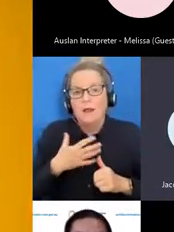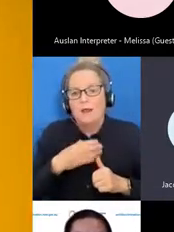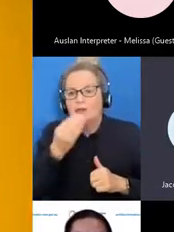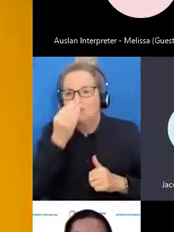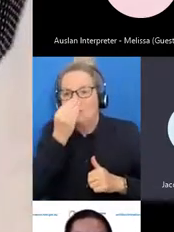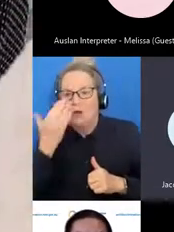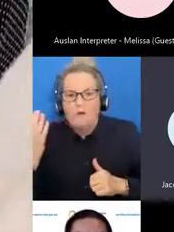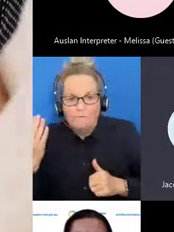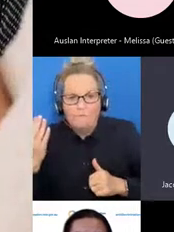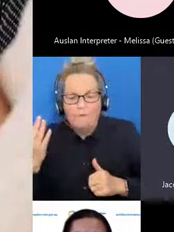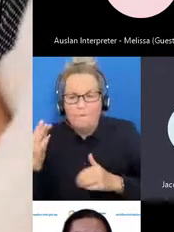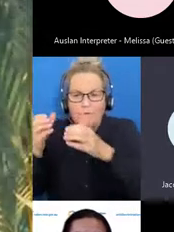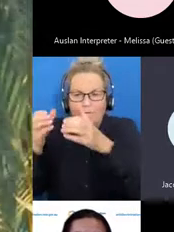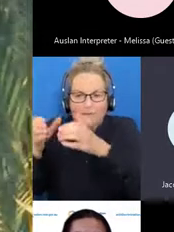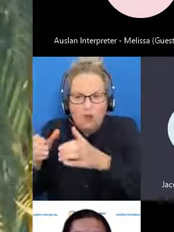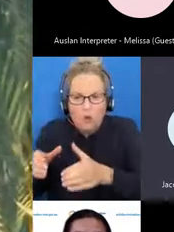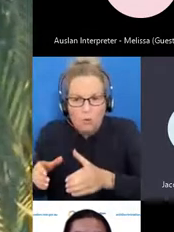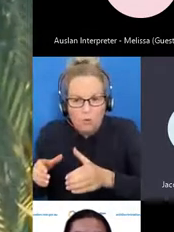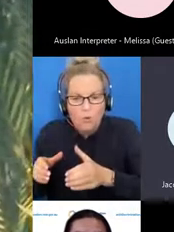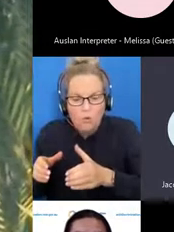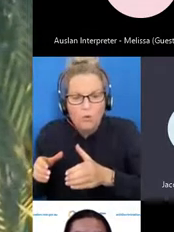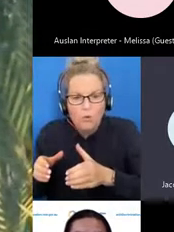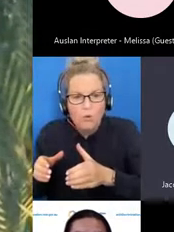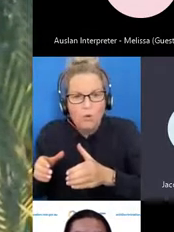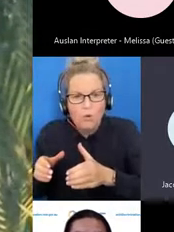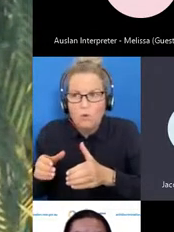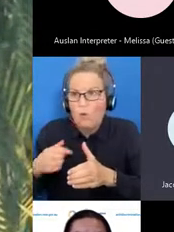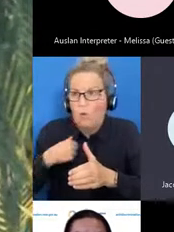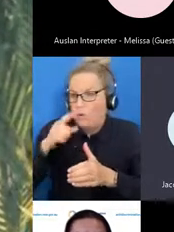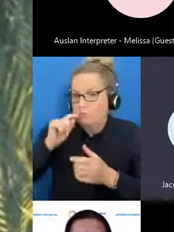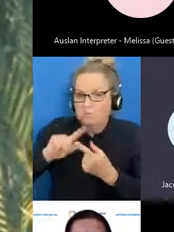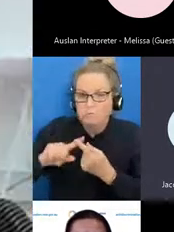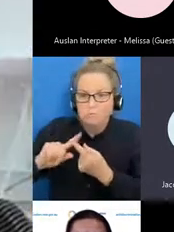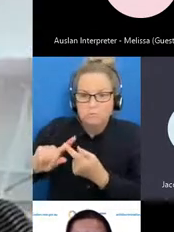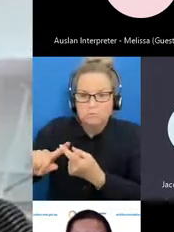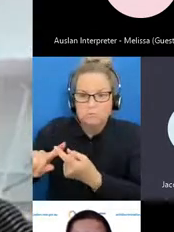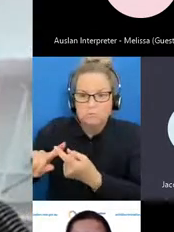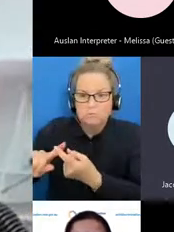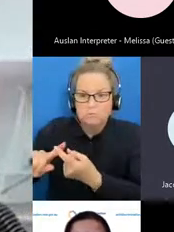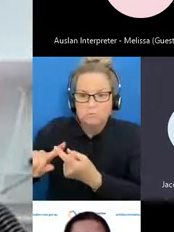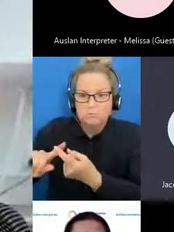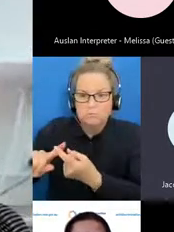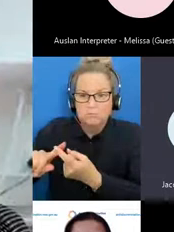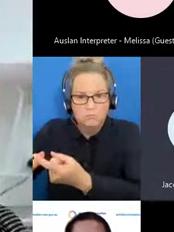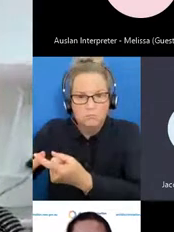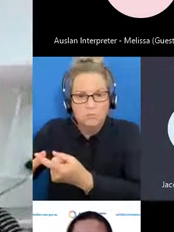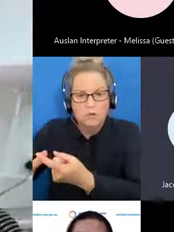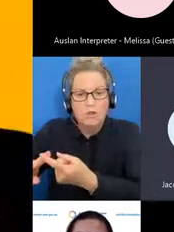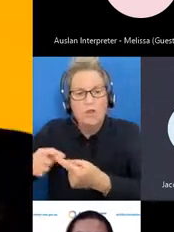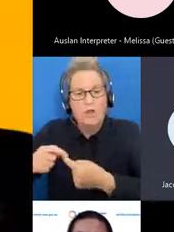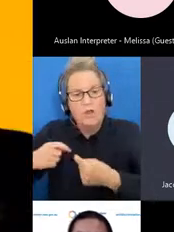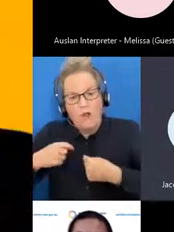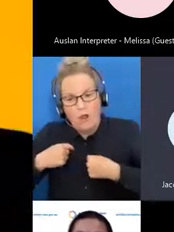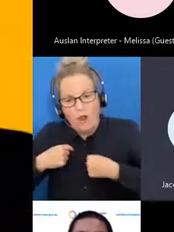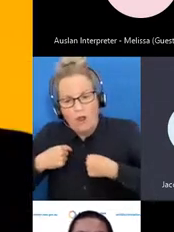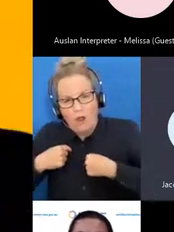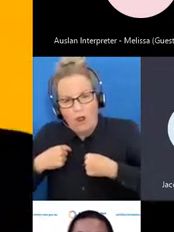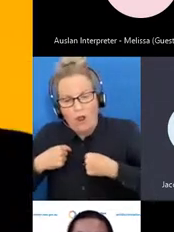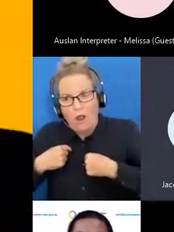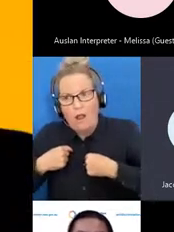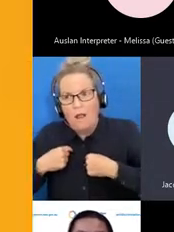go to physiotherapy, which I continue to do, I make up the hours. I work on weekends, I